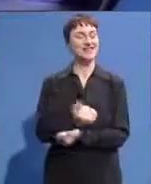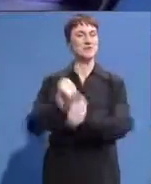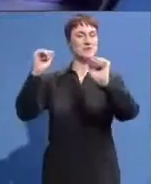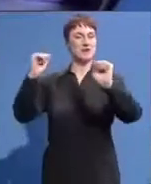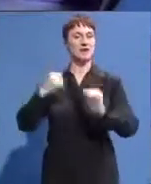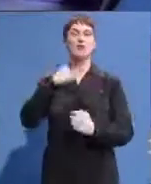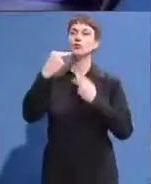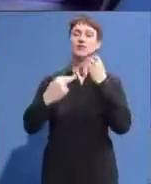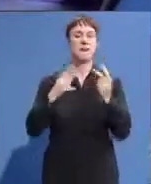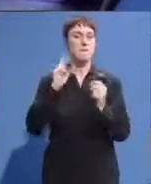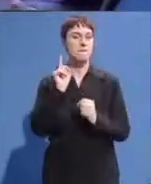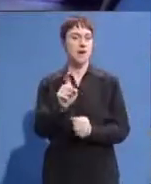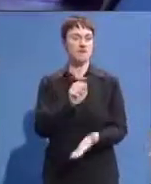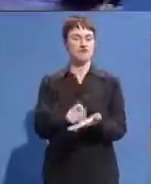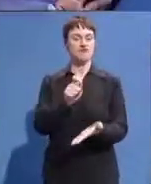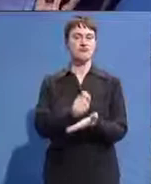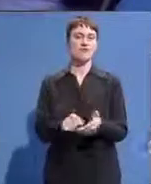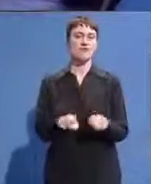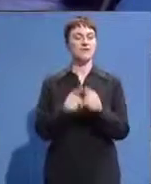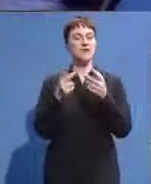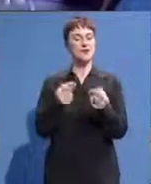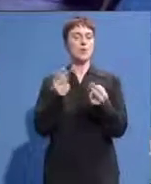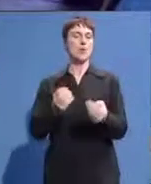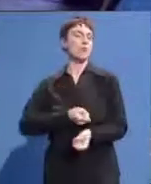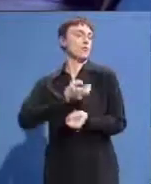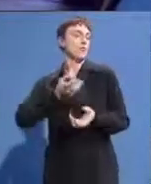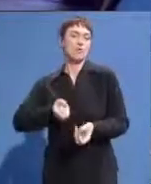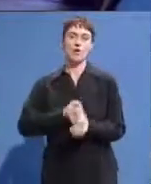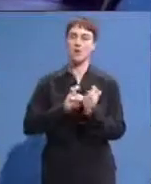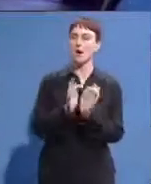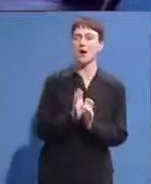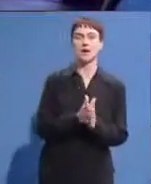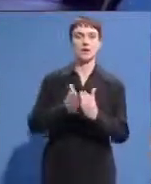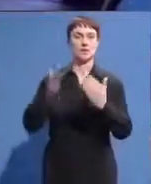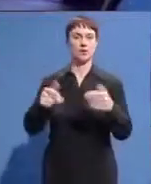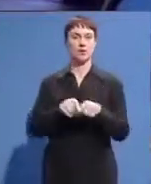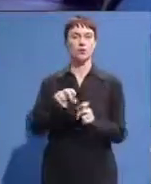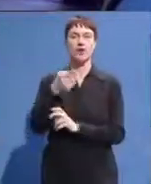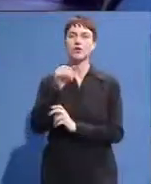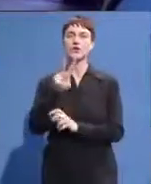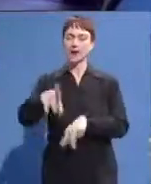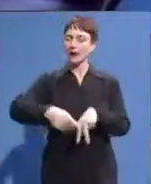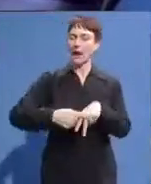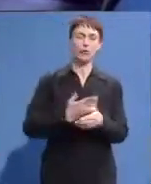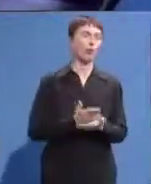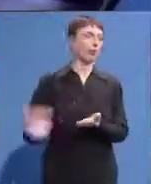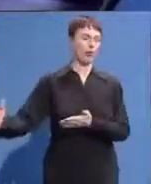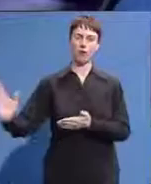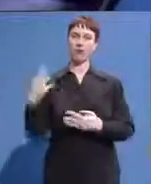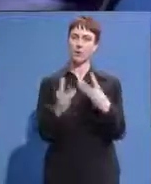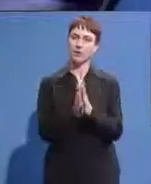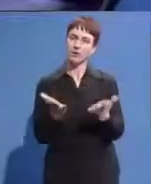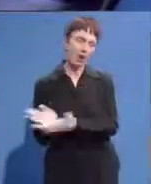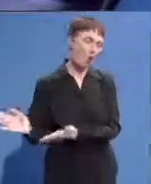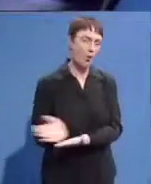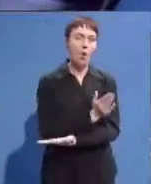poetic Bibles and proses of golden beauty, casting away HIV and AIDS, unemployment and felony. Let us use our